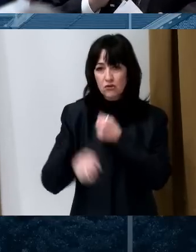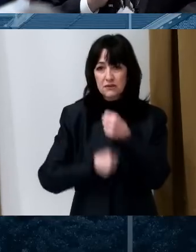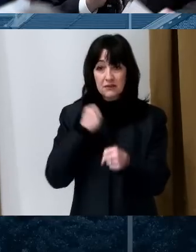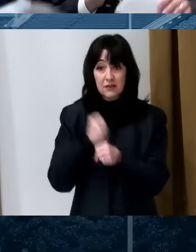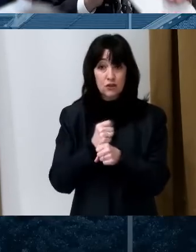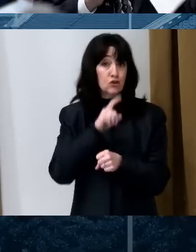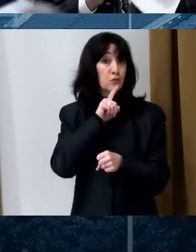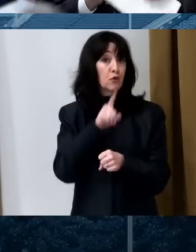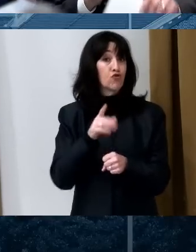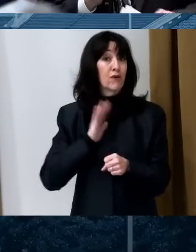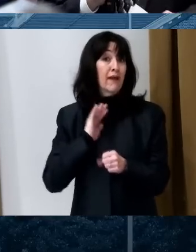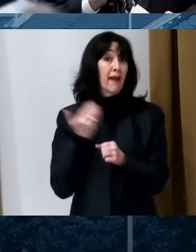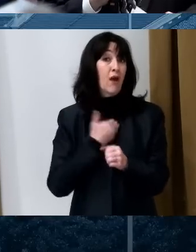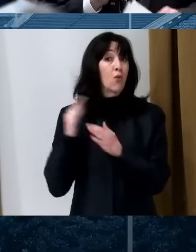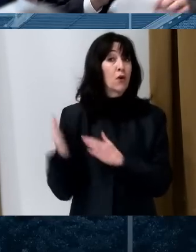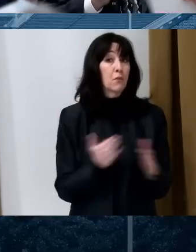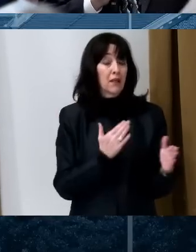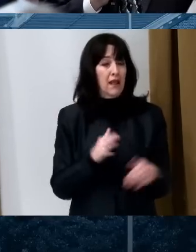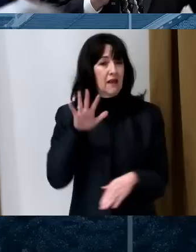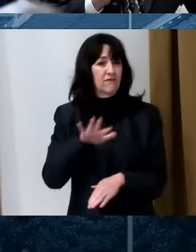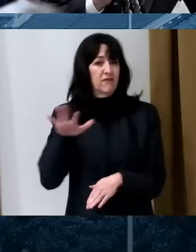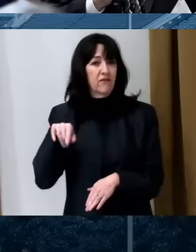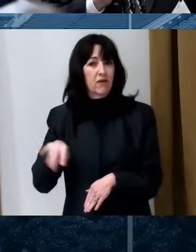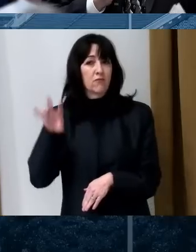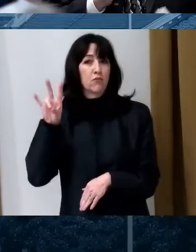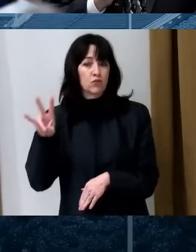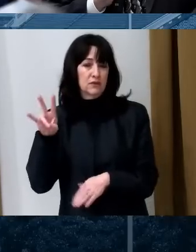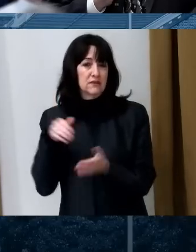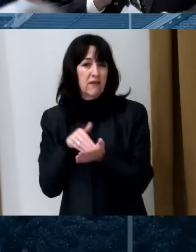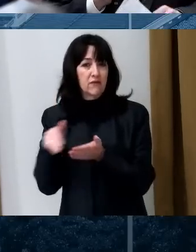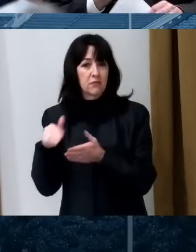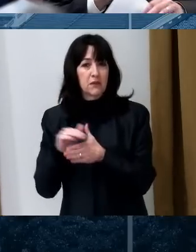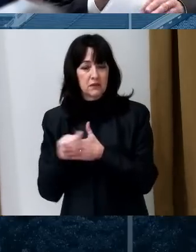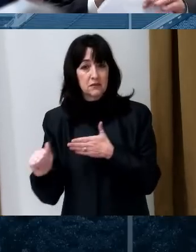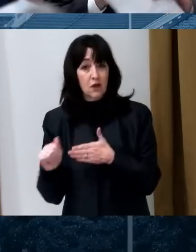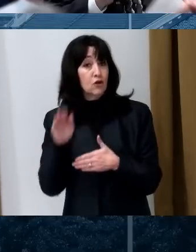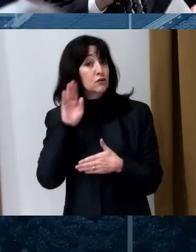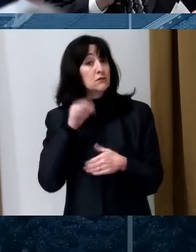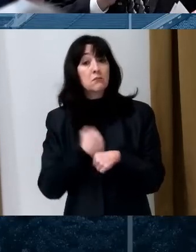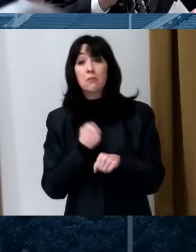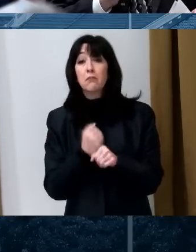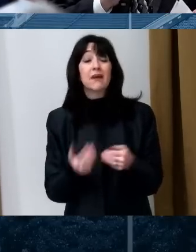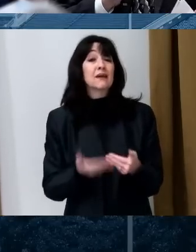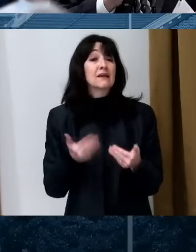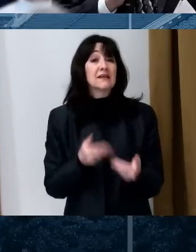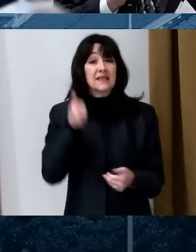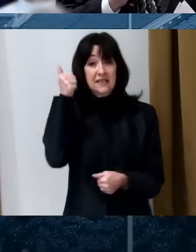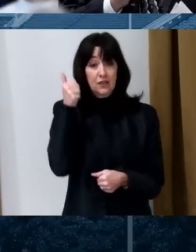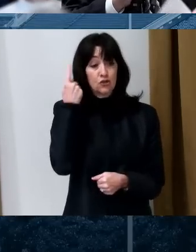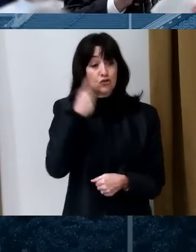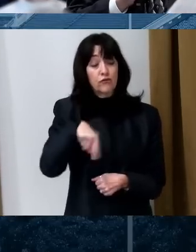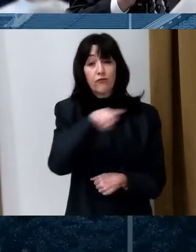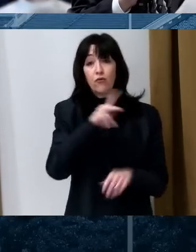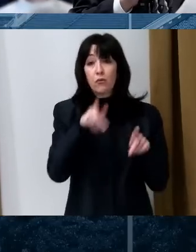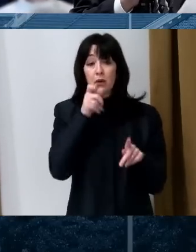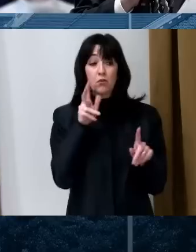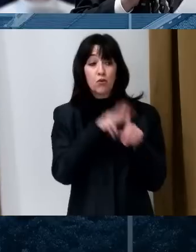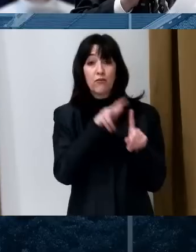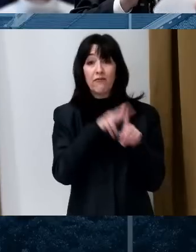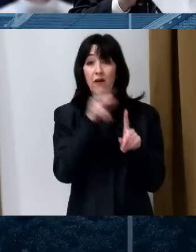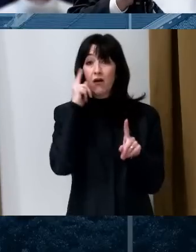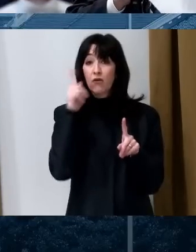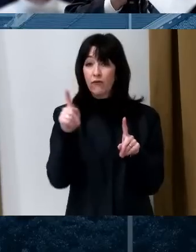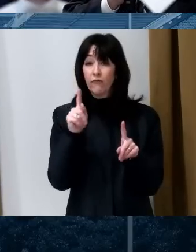million. Importantly, this is going to make it easier for filers. There's going to be about 50,000 Delawareans, most of them people